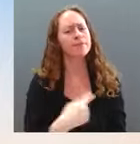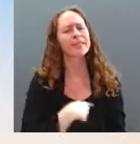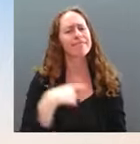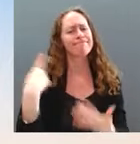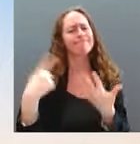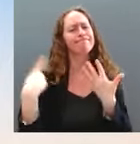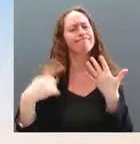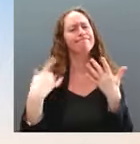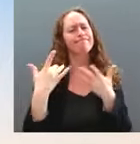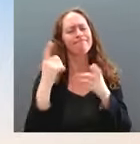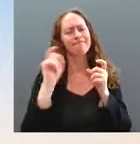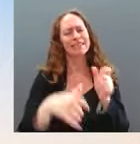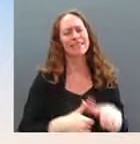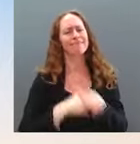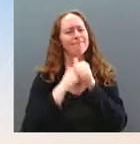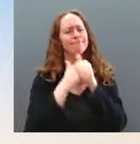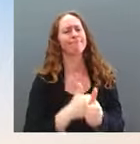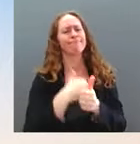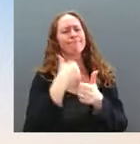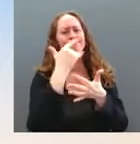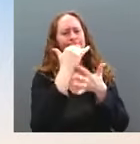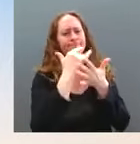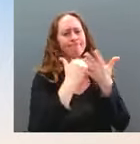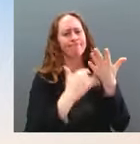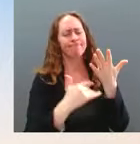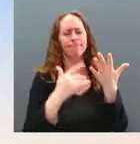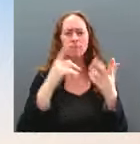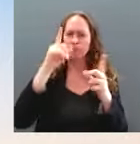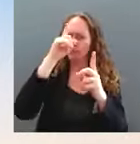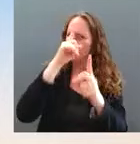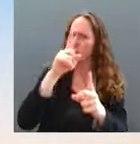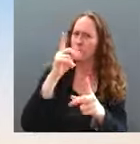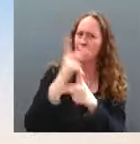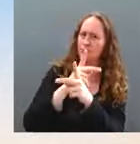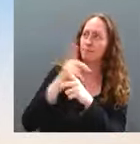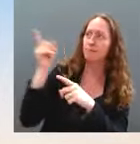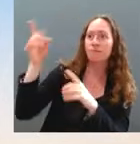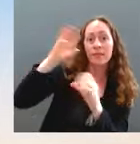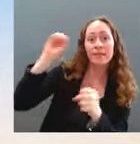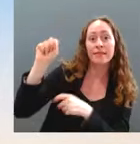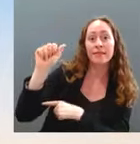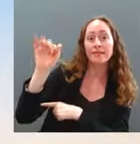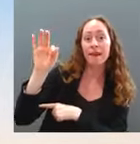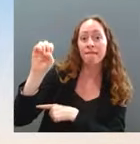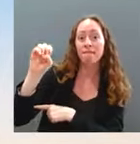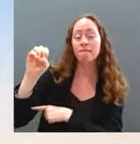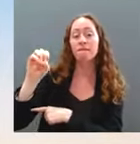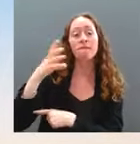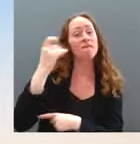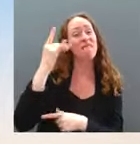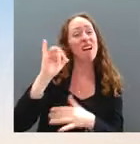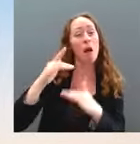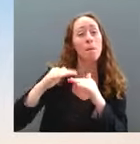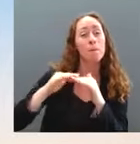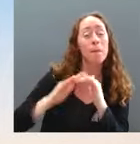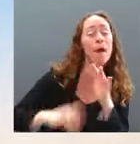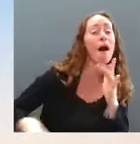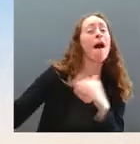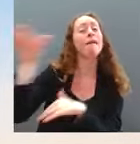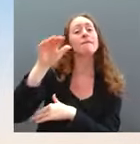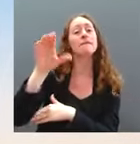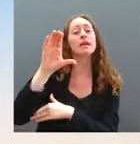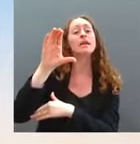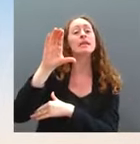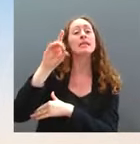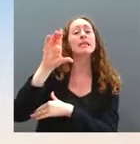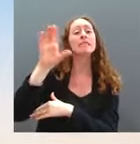safe. Those go over and above CDC guidelines, and that includes ensuring that anyone who